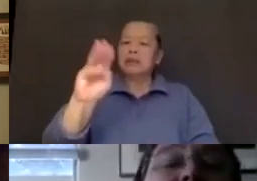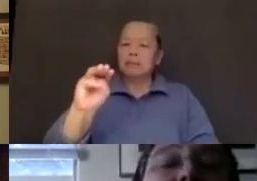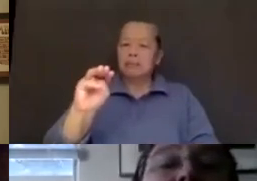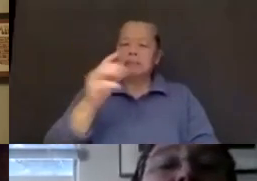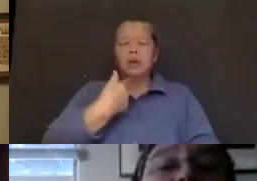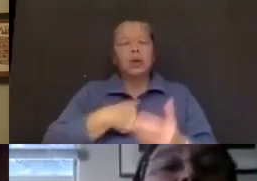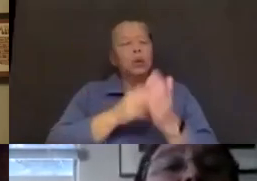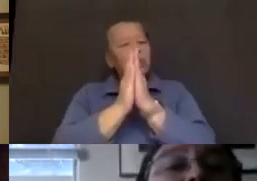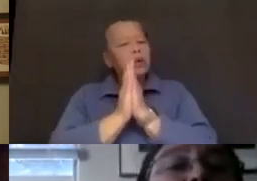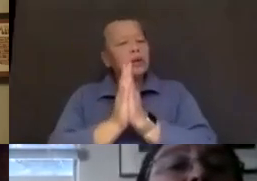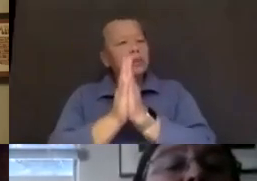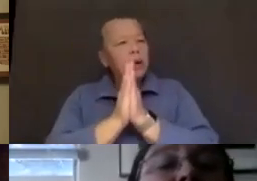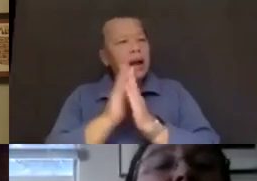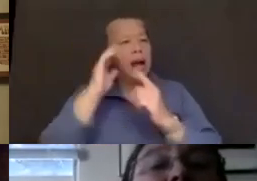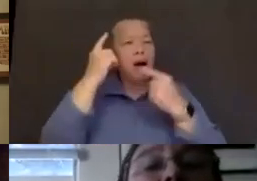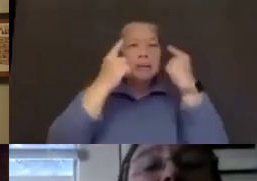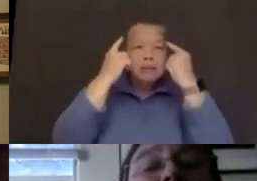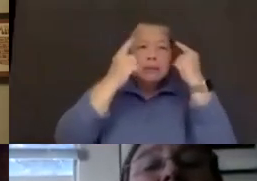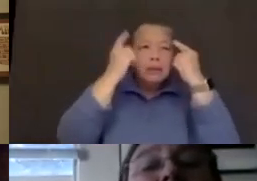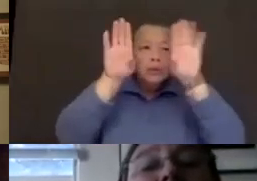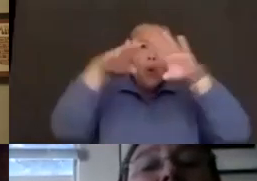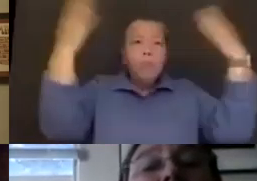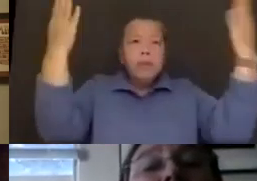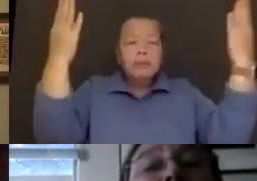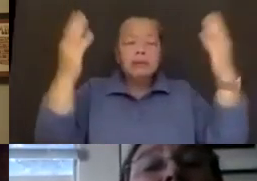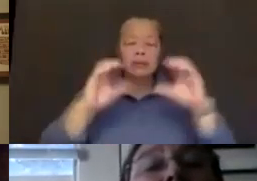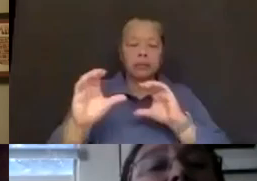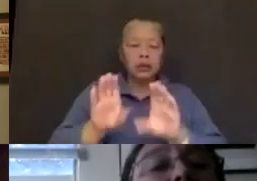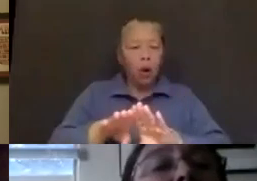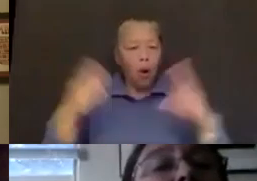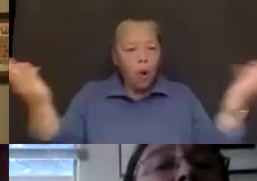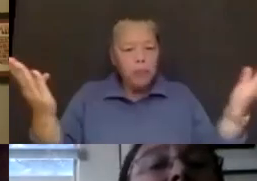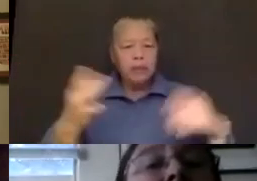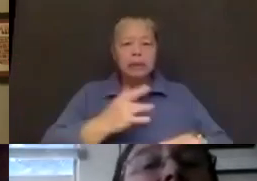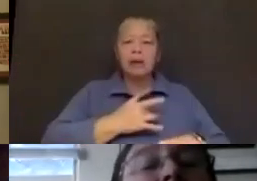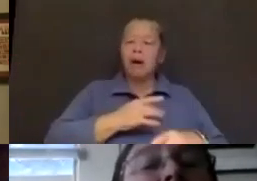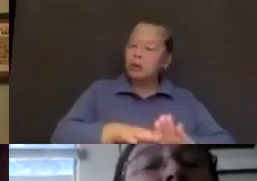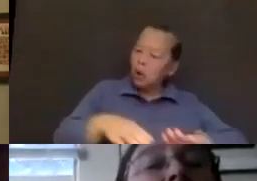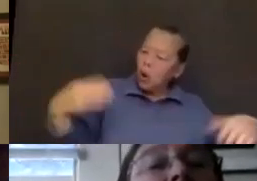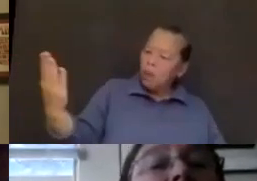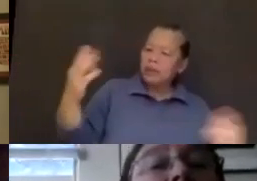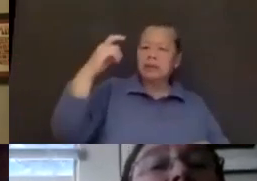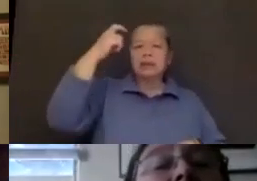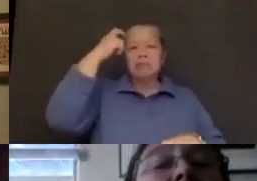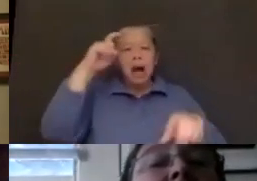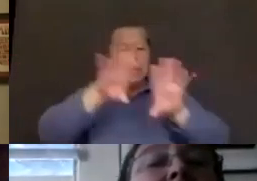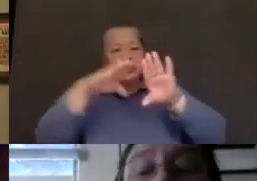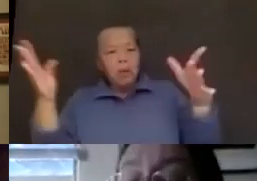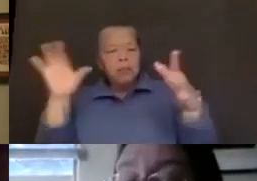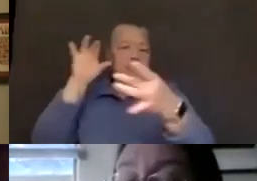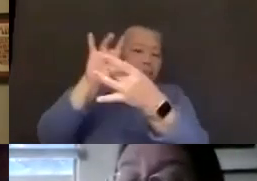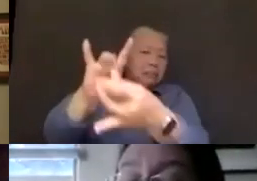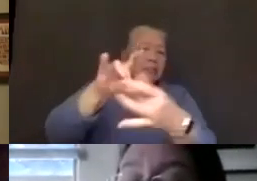up our lines of thought and communication and our hearts and minds to one another so that we can grow toward each